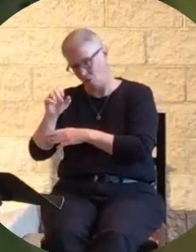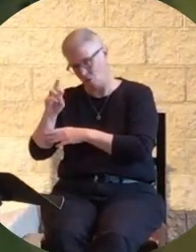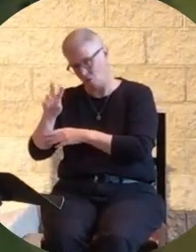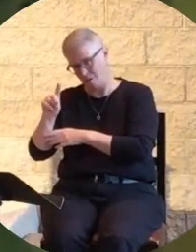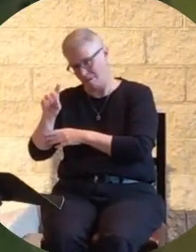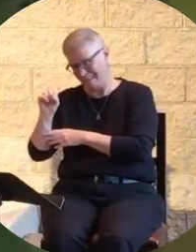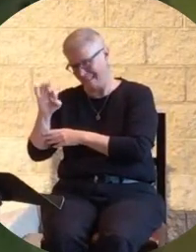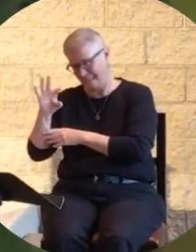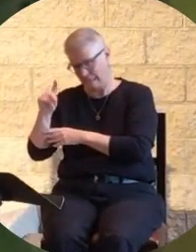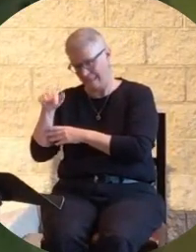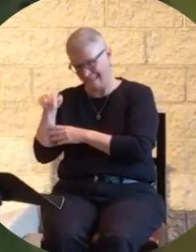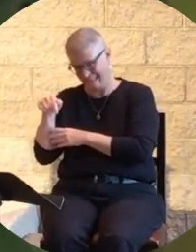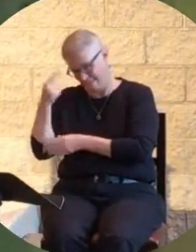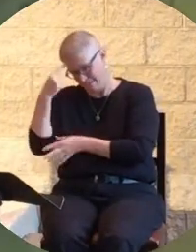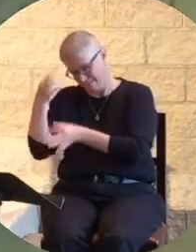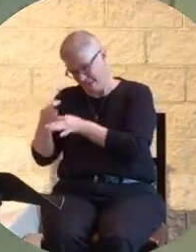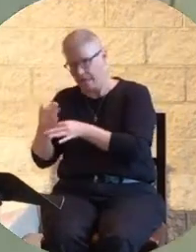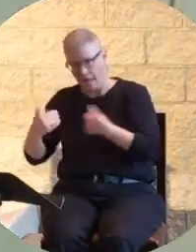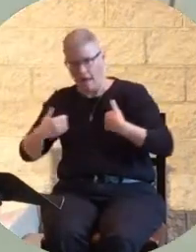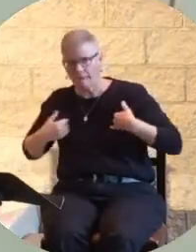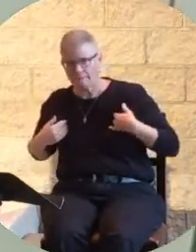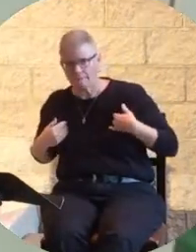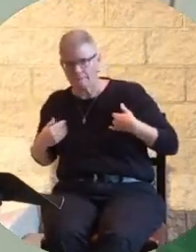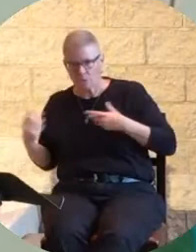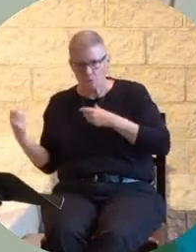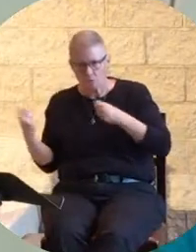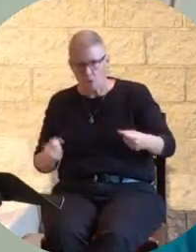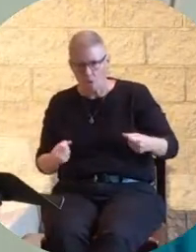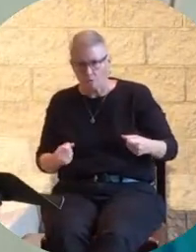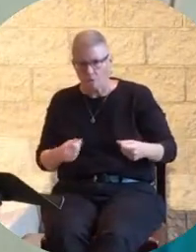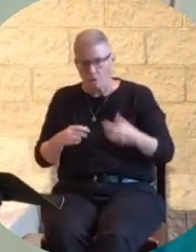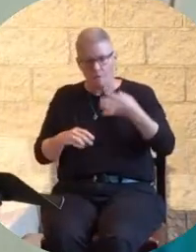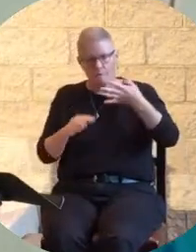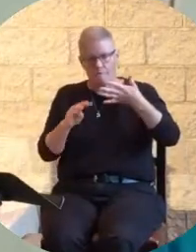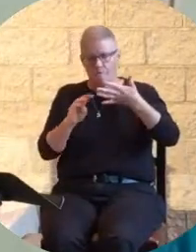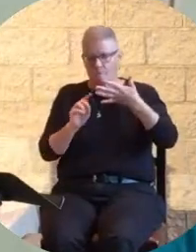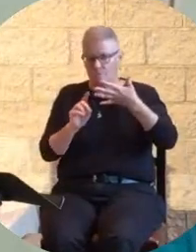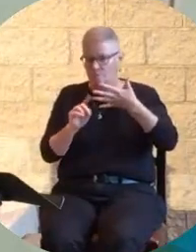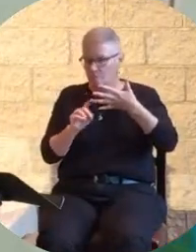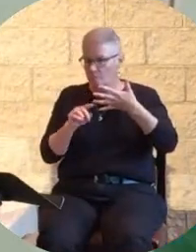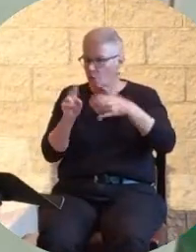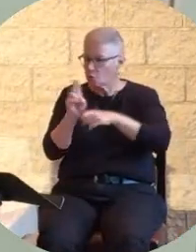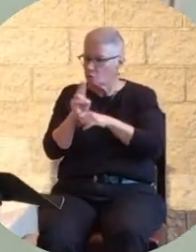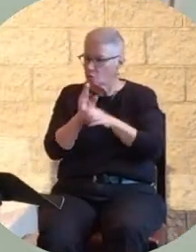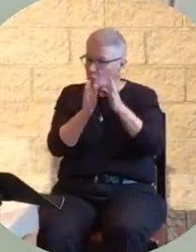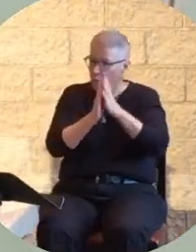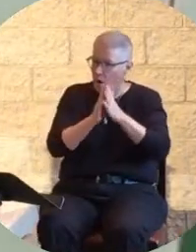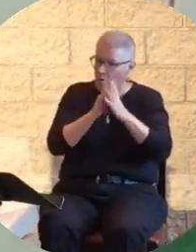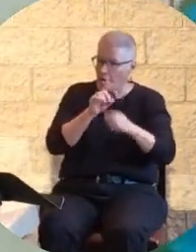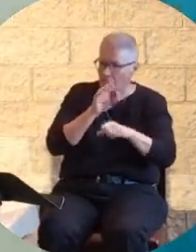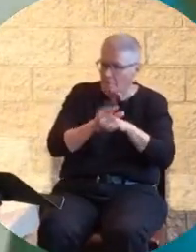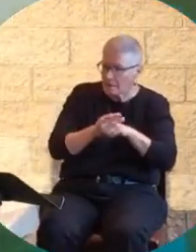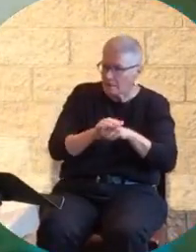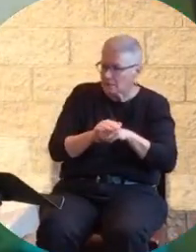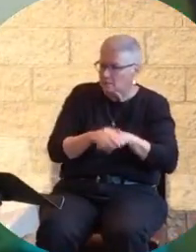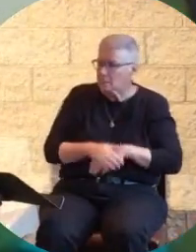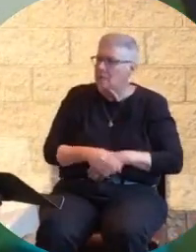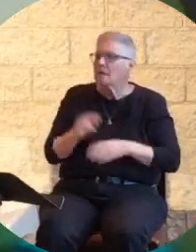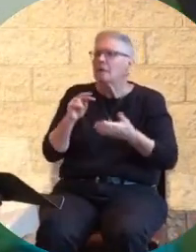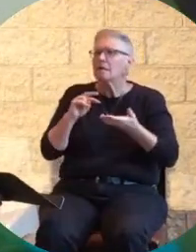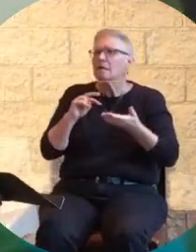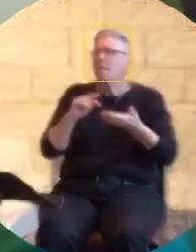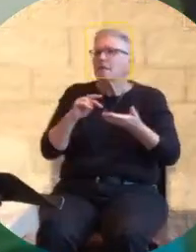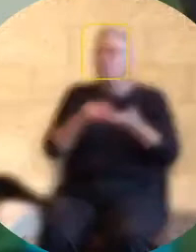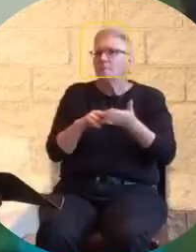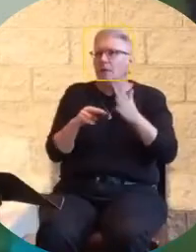The fourth principle says we use prayer and meditation. We also use denials and affirmations. That means not that we don't look at things. We